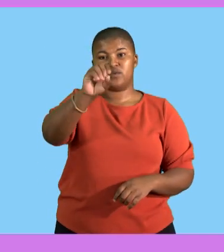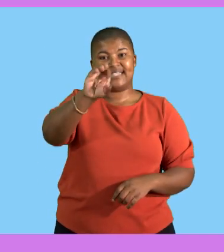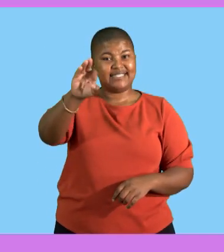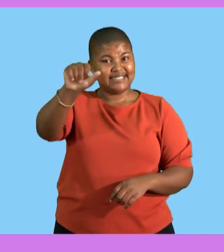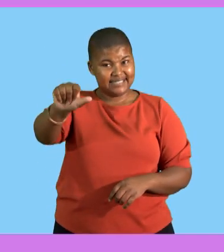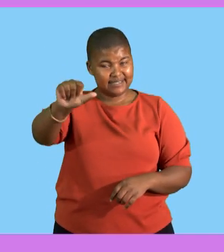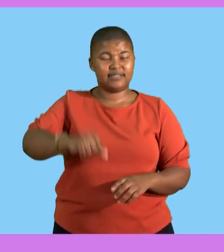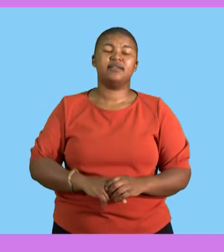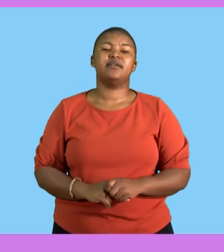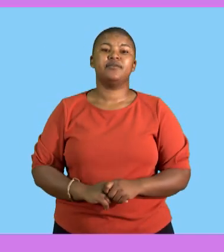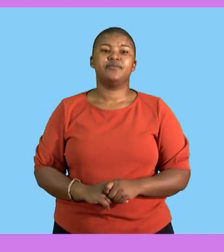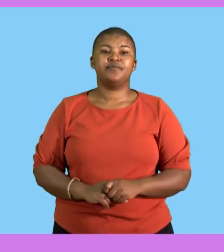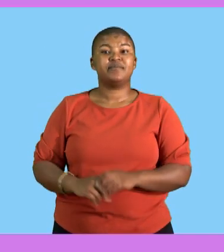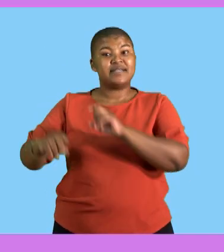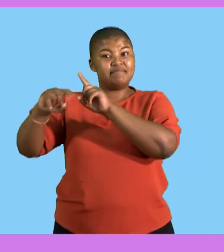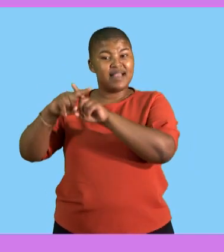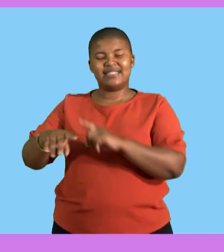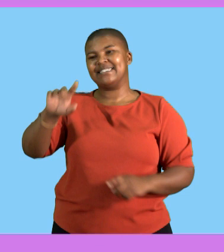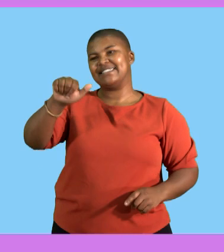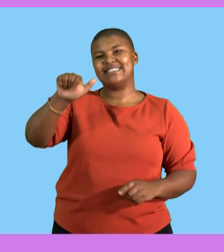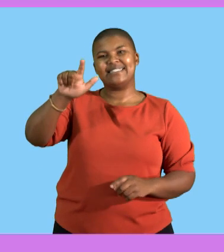62,036 plus